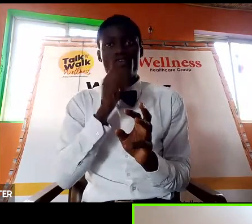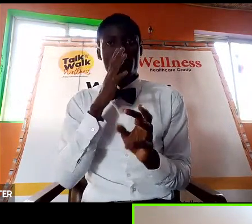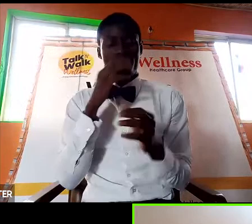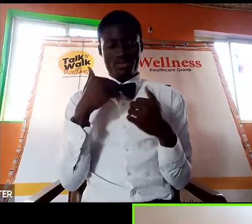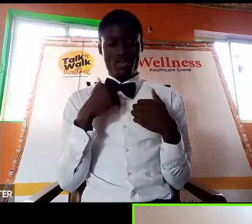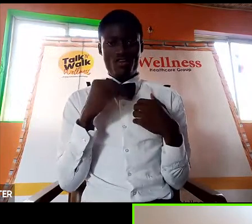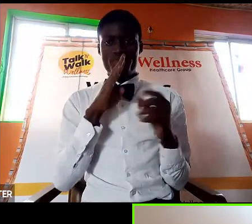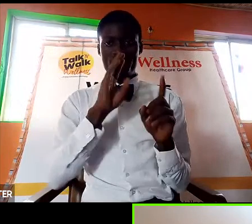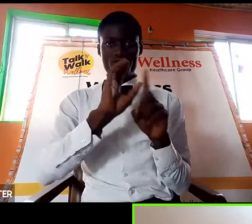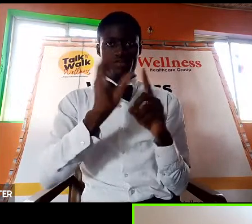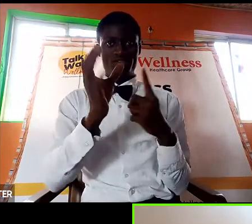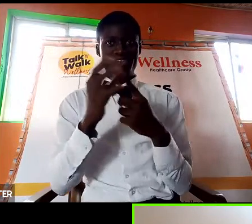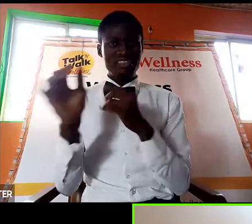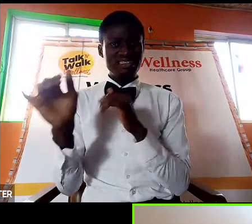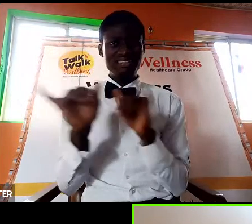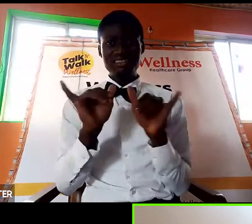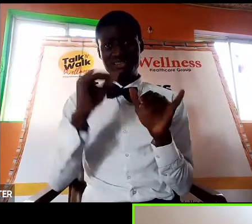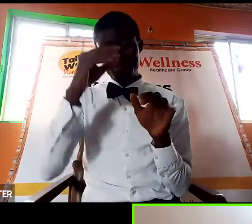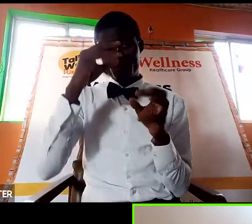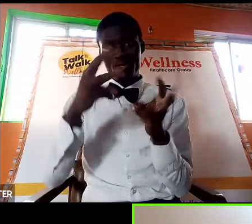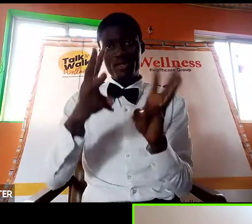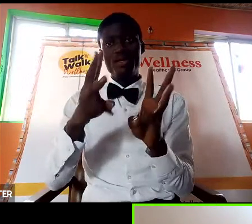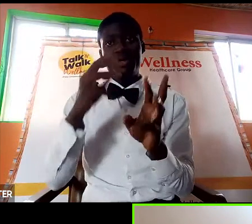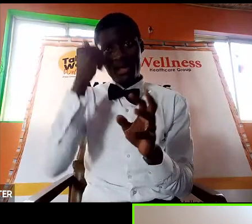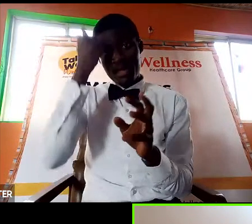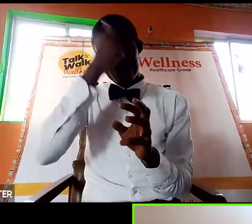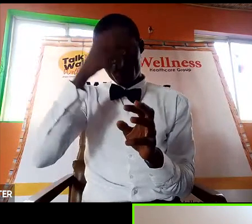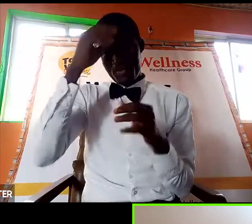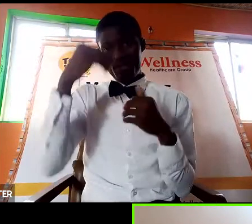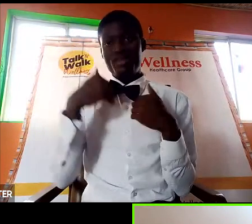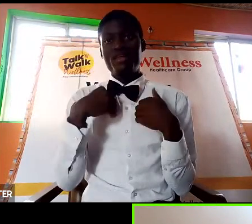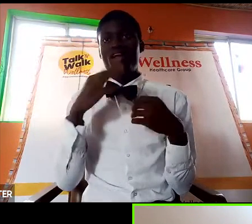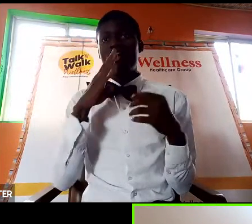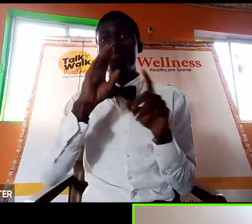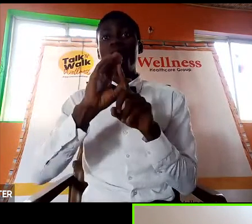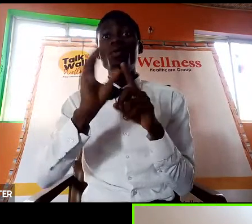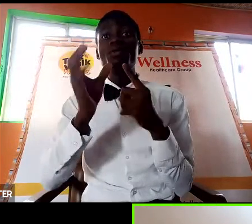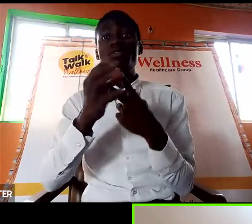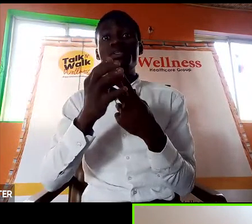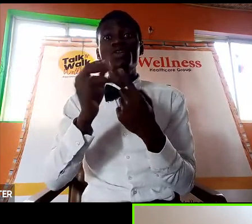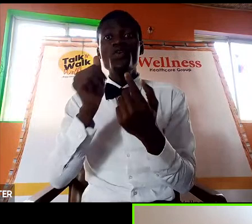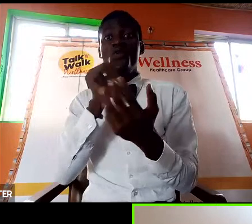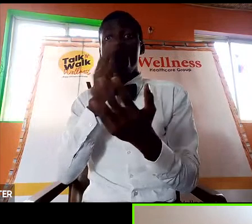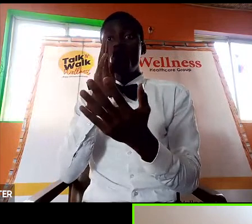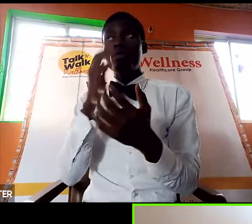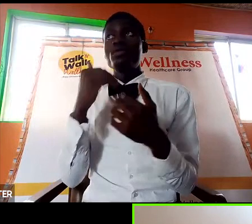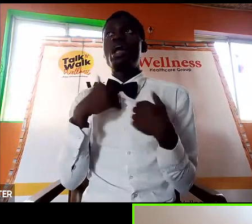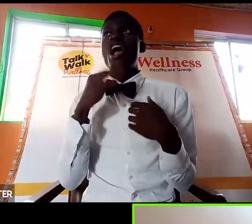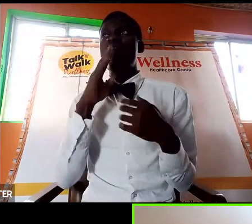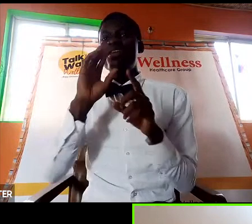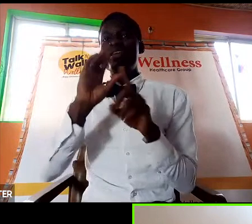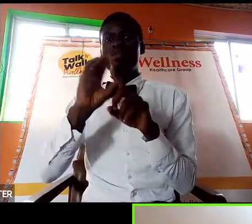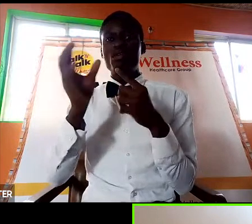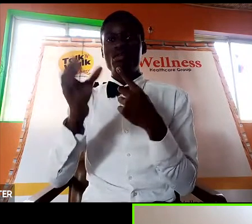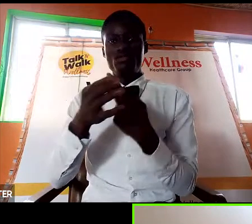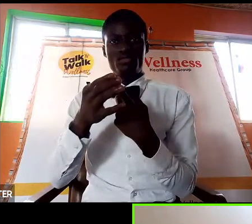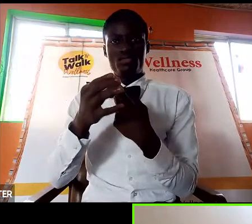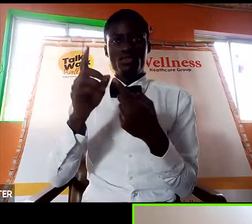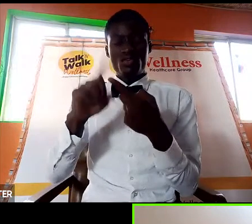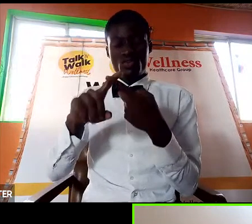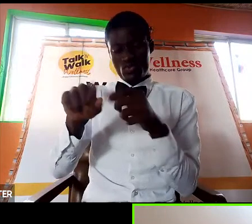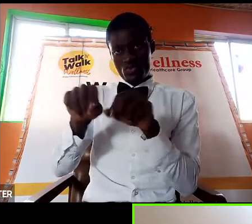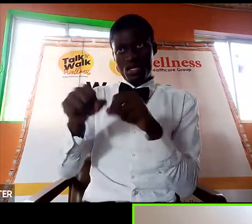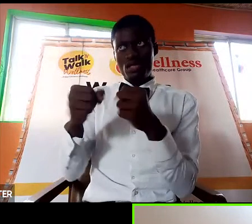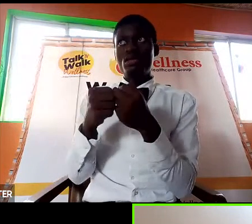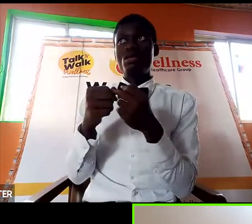been conditioned. The women have been conditioned to, I call it conspiracy of silence. Keep quiet, don't talk. So you are